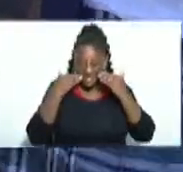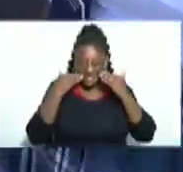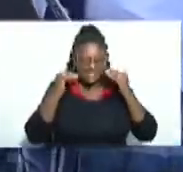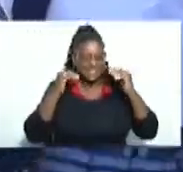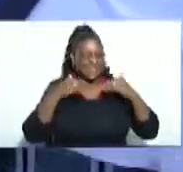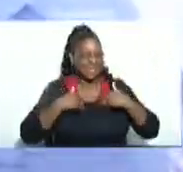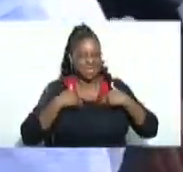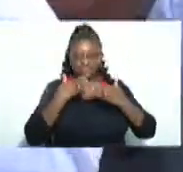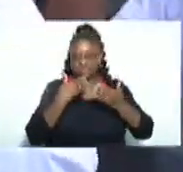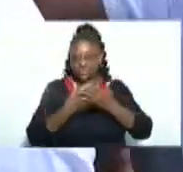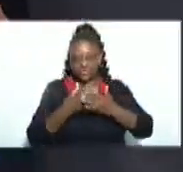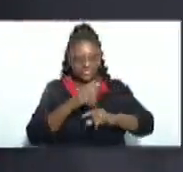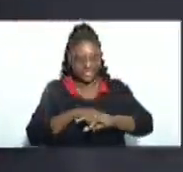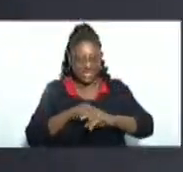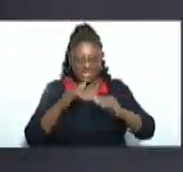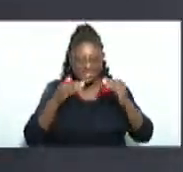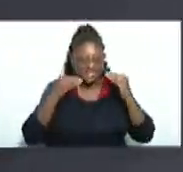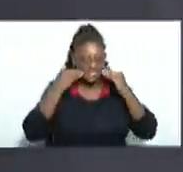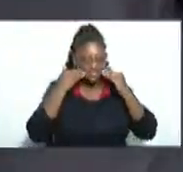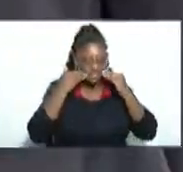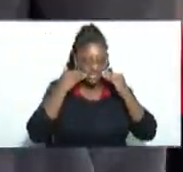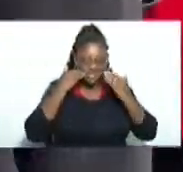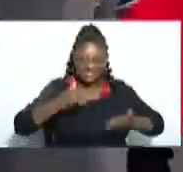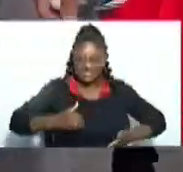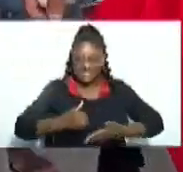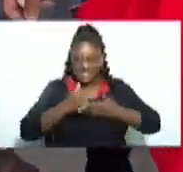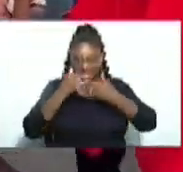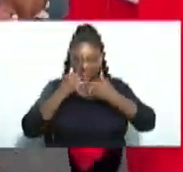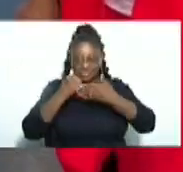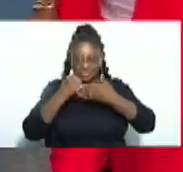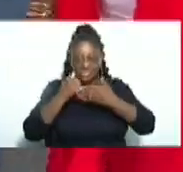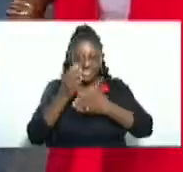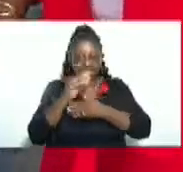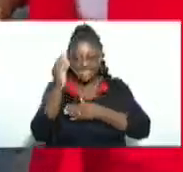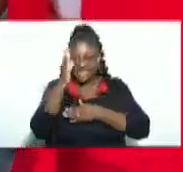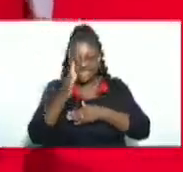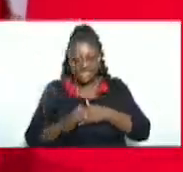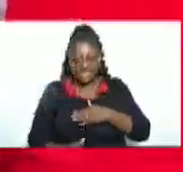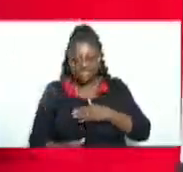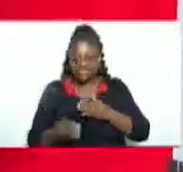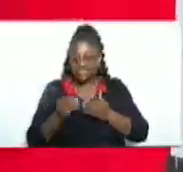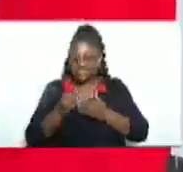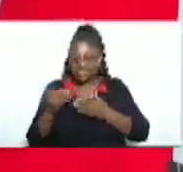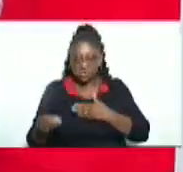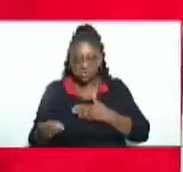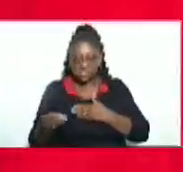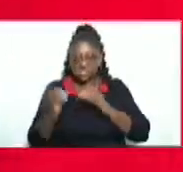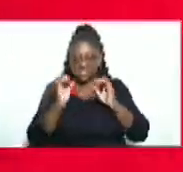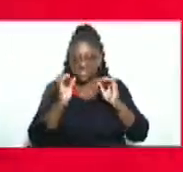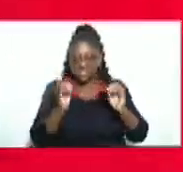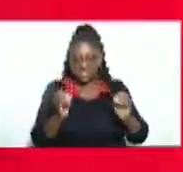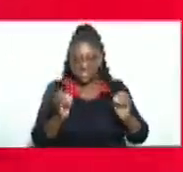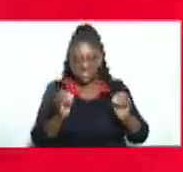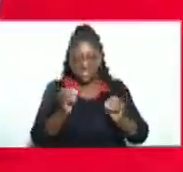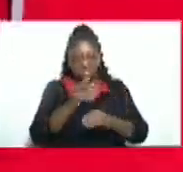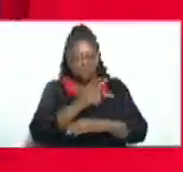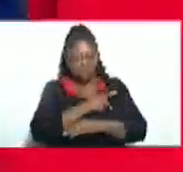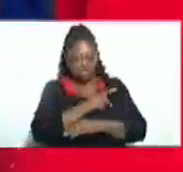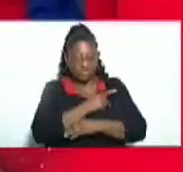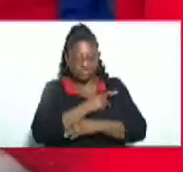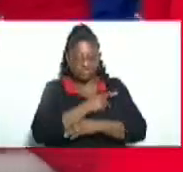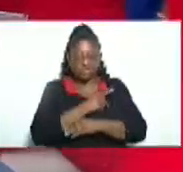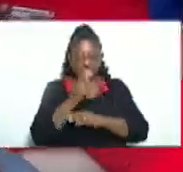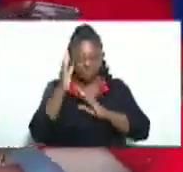a good time. A smile helps lighten the load, and it never costs a thing. I'm Corvell Pyfrom for